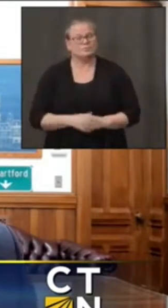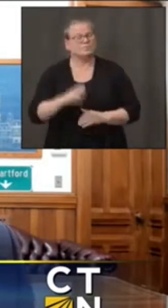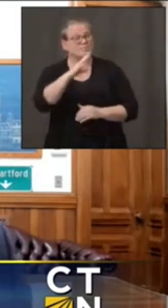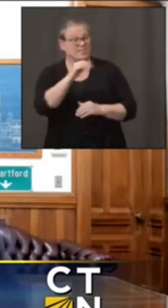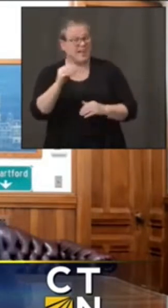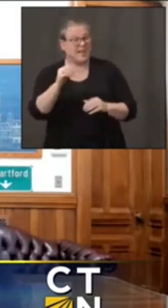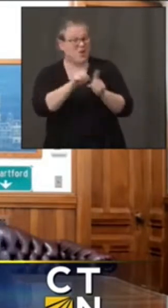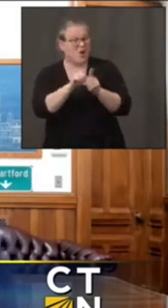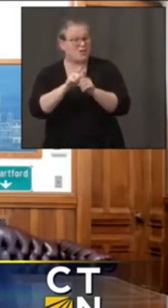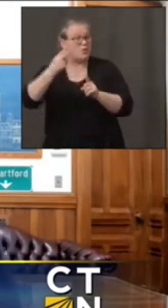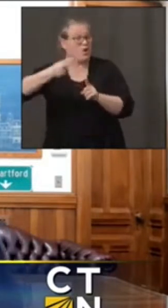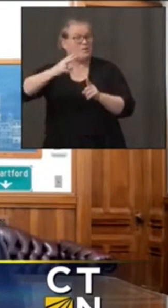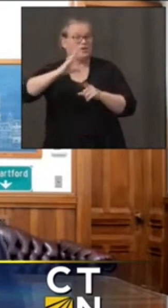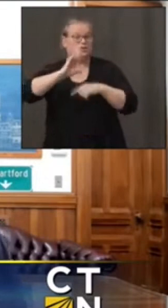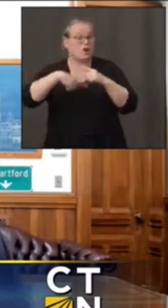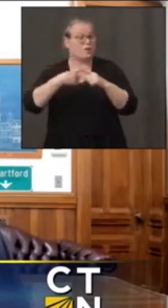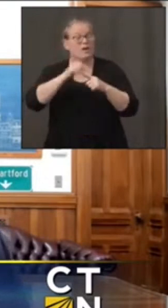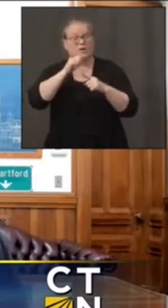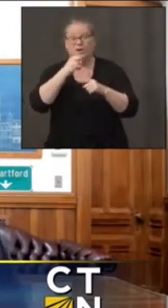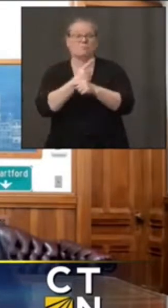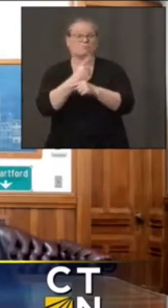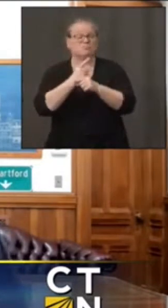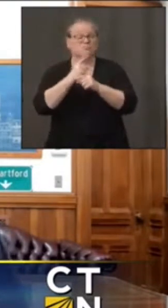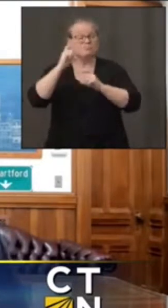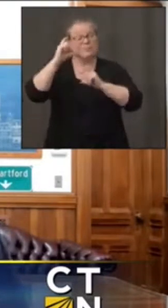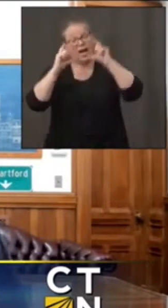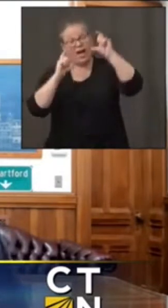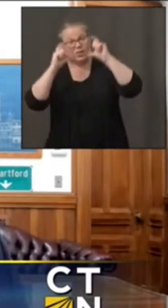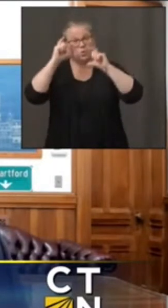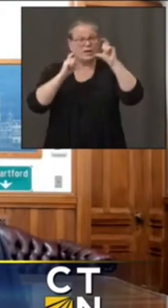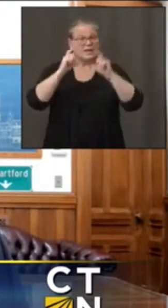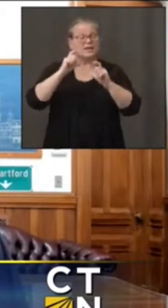the advice for everyone in the state?